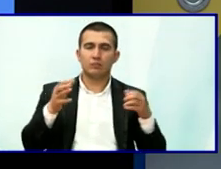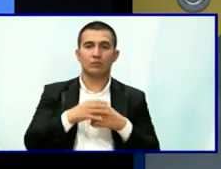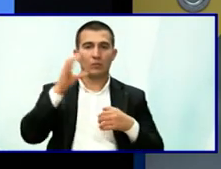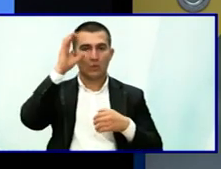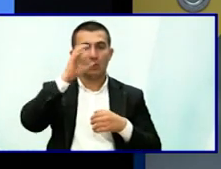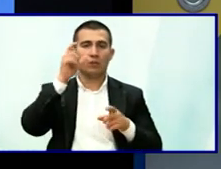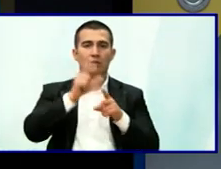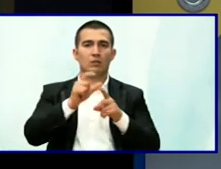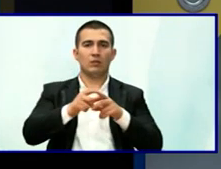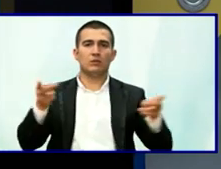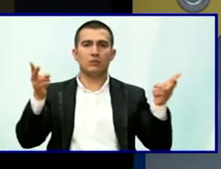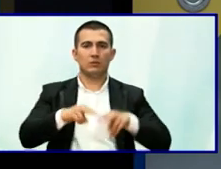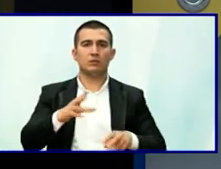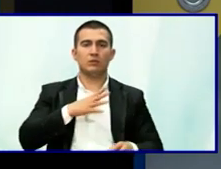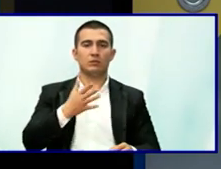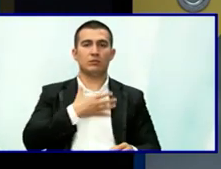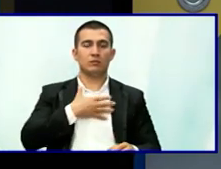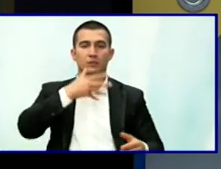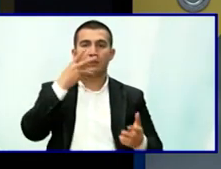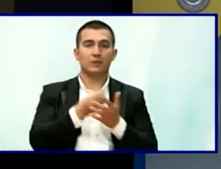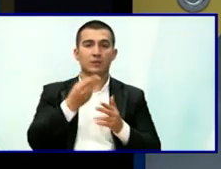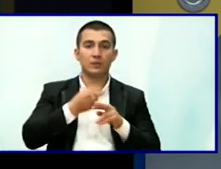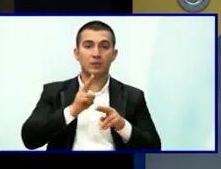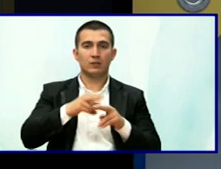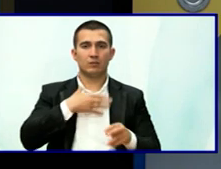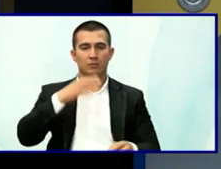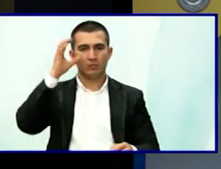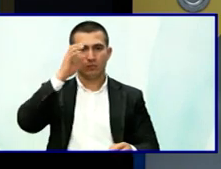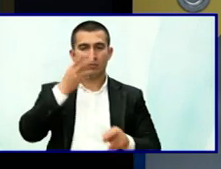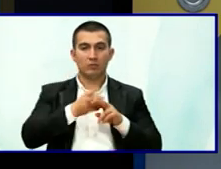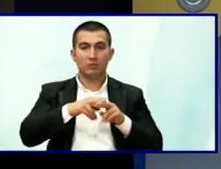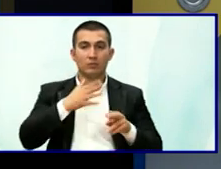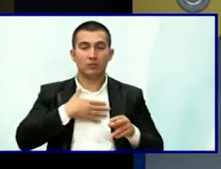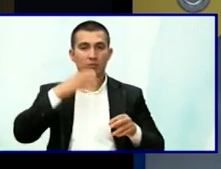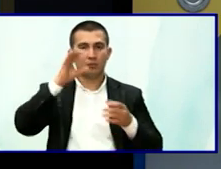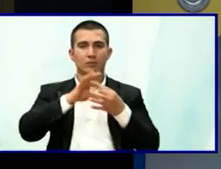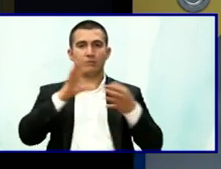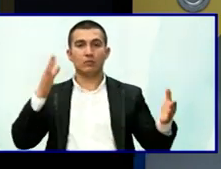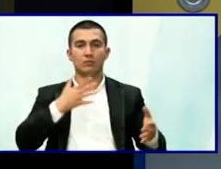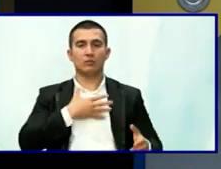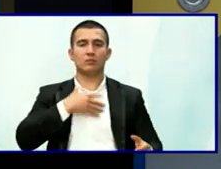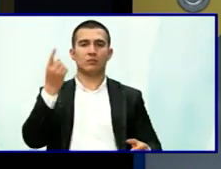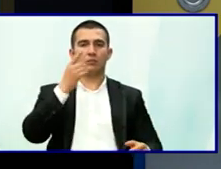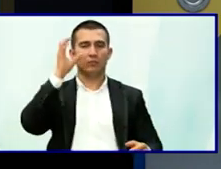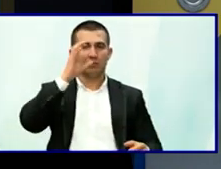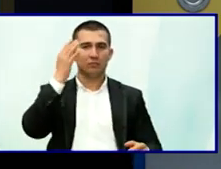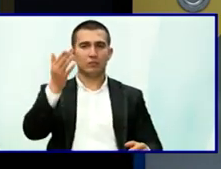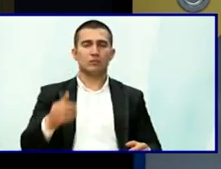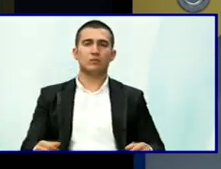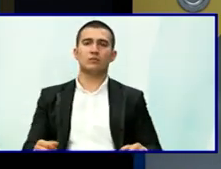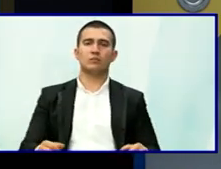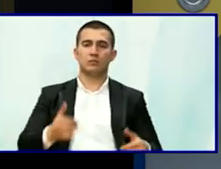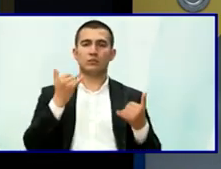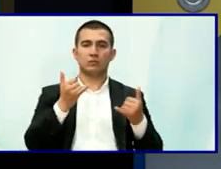qoldi. Bu bizning O'zbekistonimiz, bu bizning mustaqil O'zbekistonimizdir. Ana endi aziz o'quvchilar,